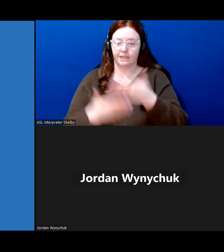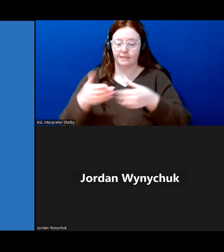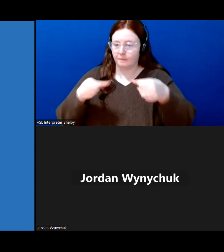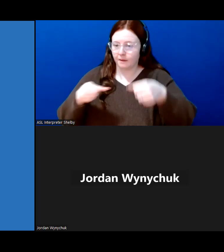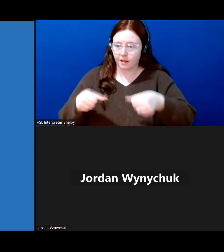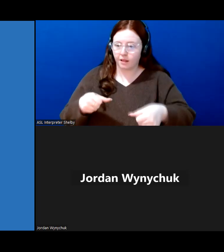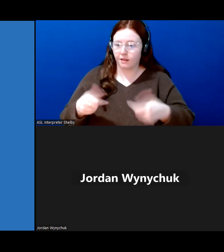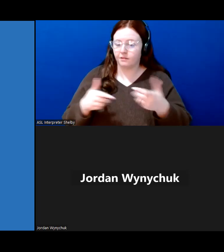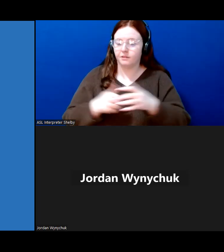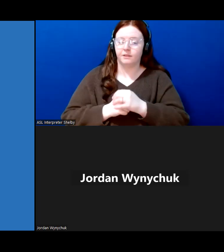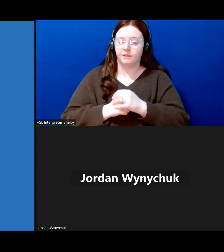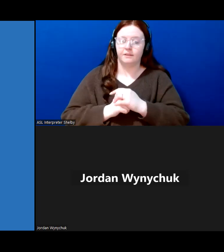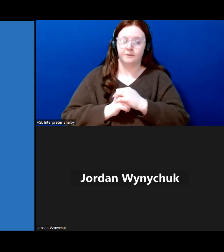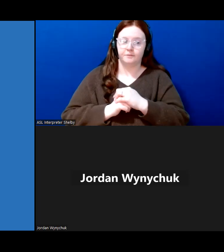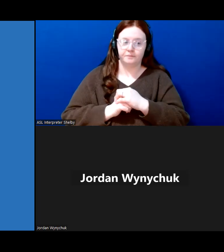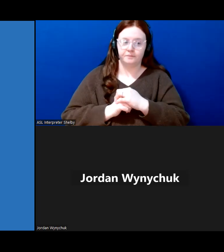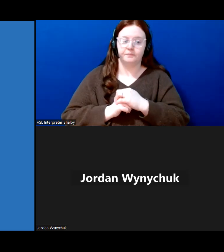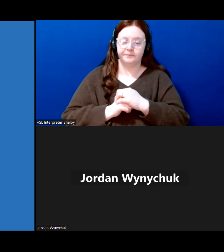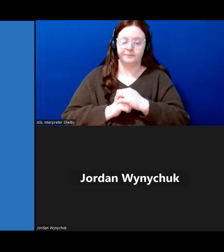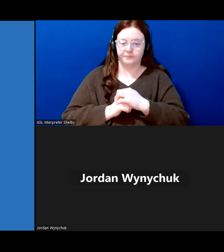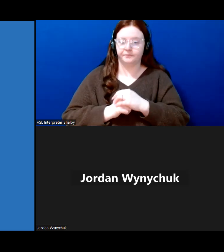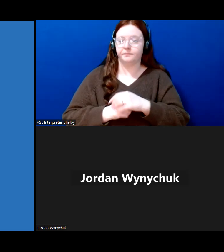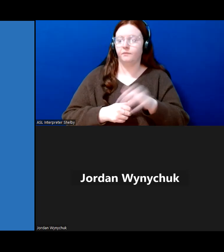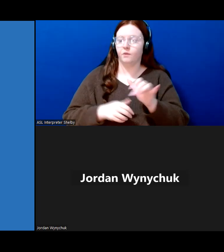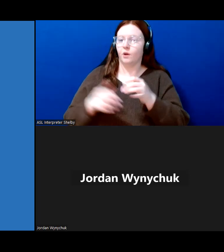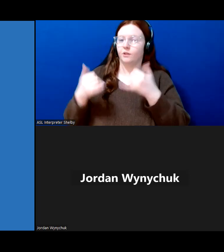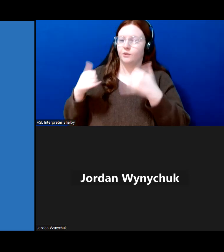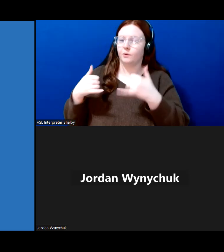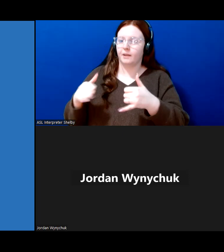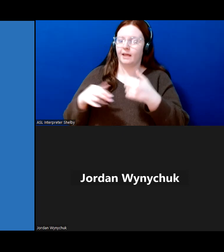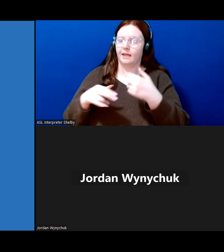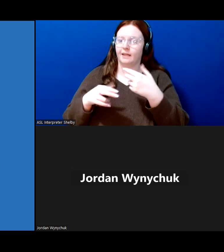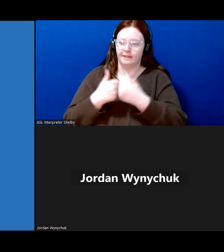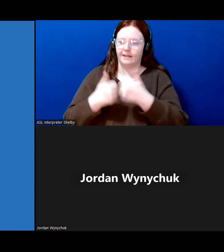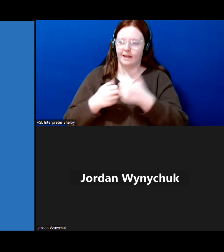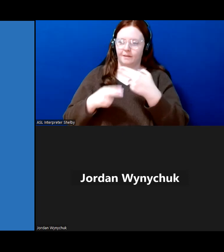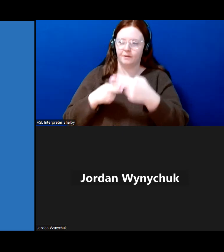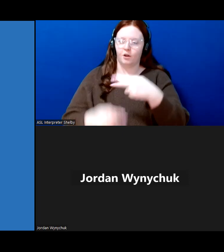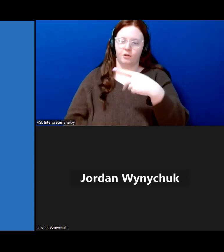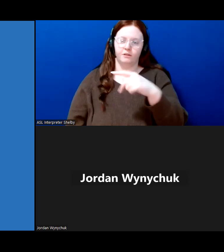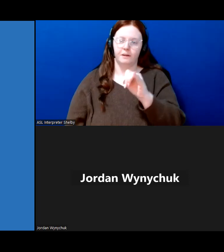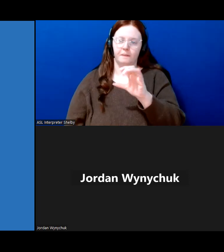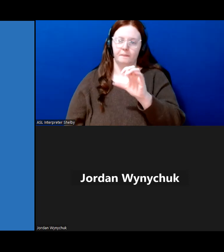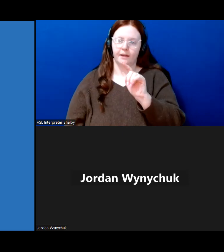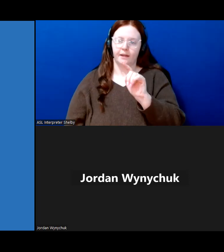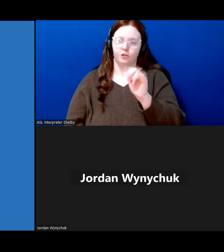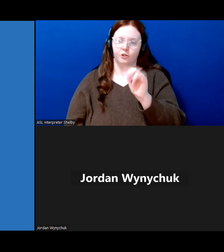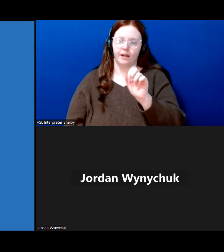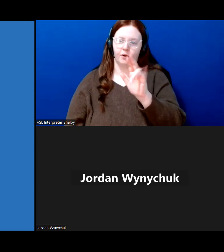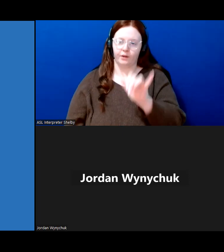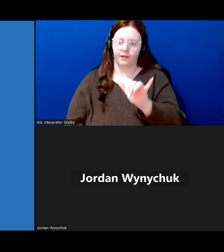puzzles. And we also played Pictionary, which was really fun. So matching